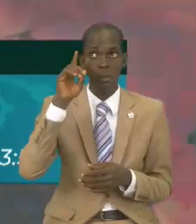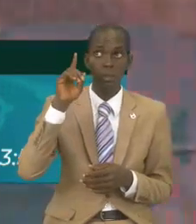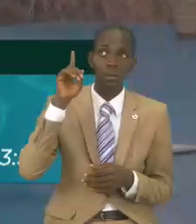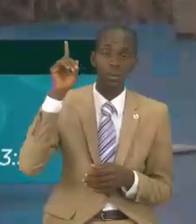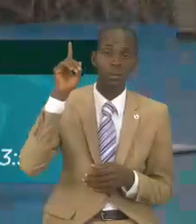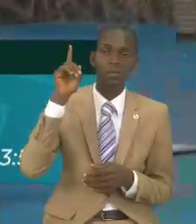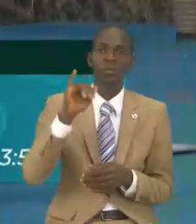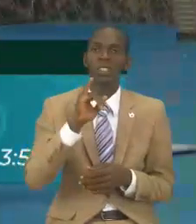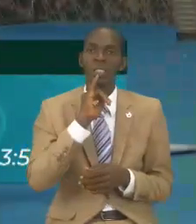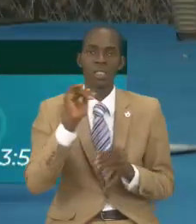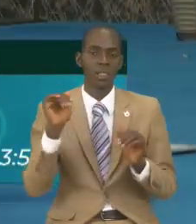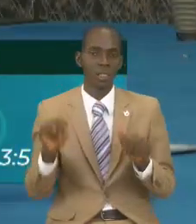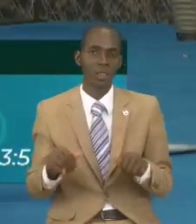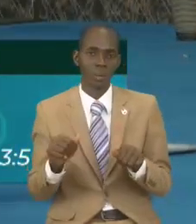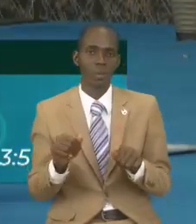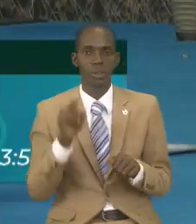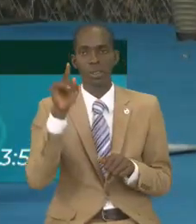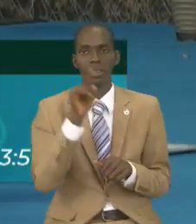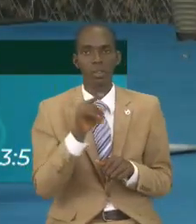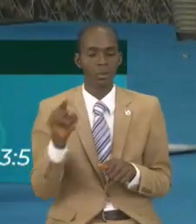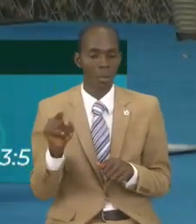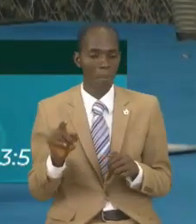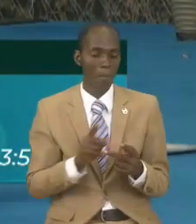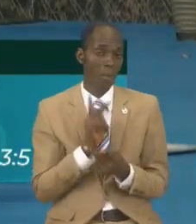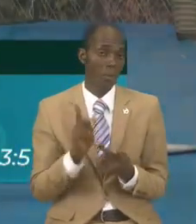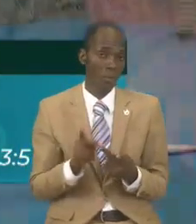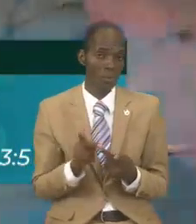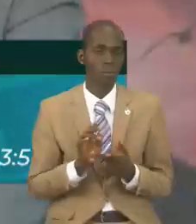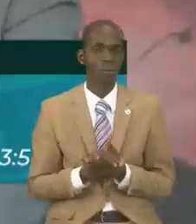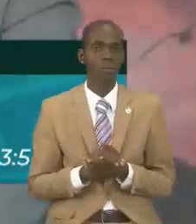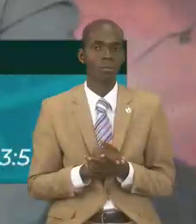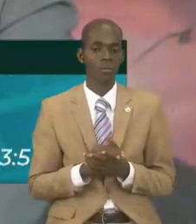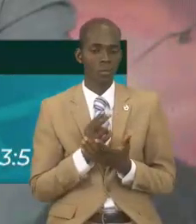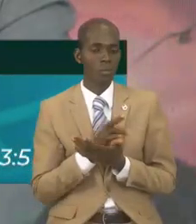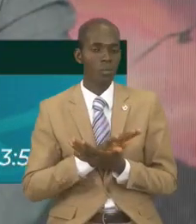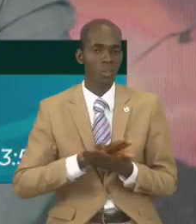able. Therefore, perfect, holy,